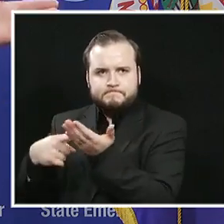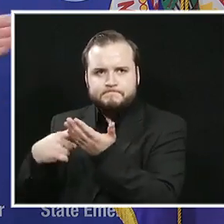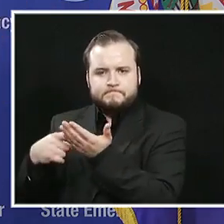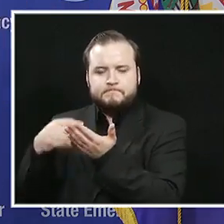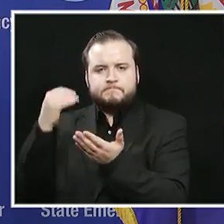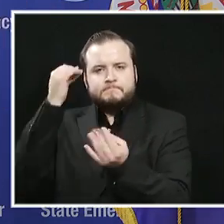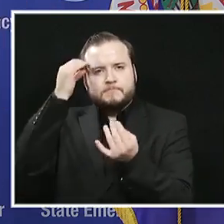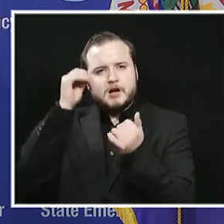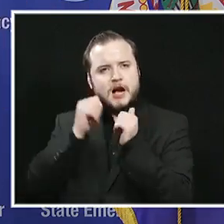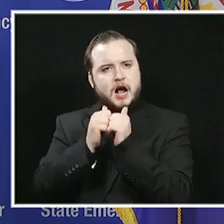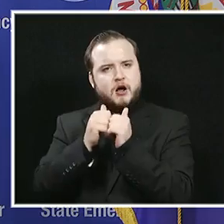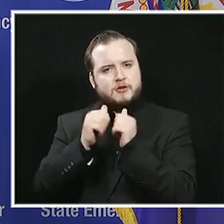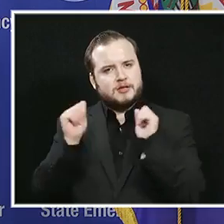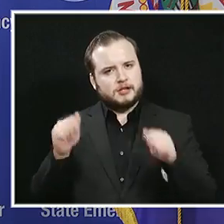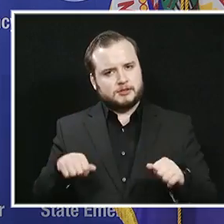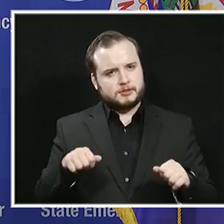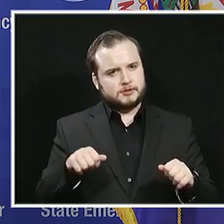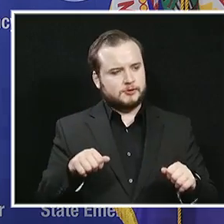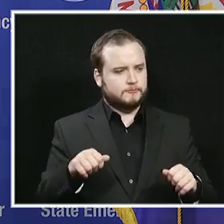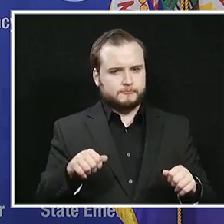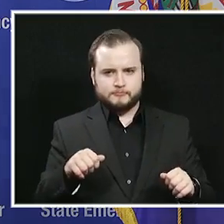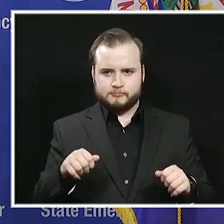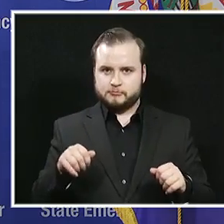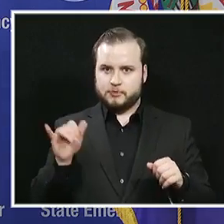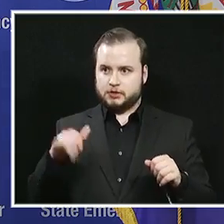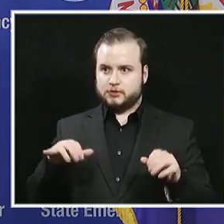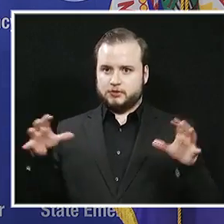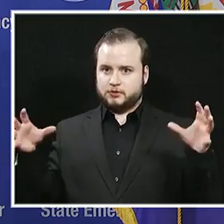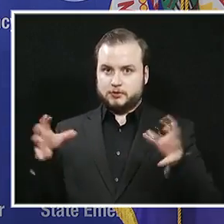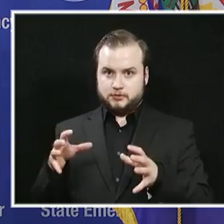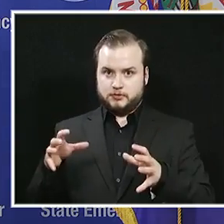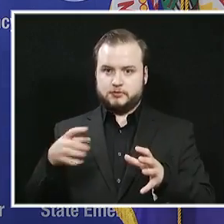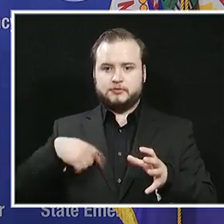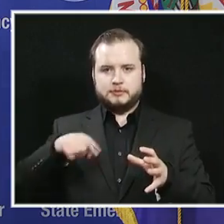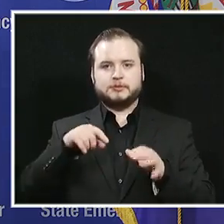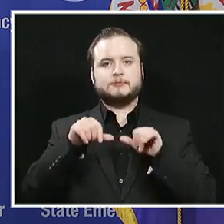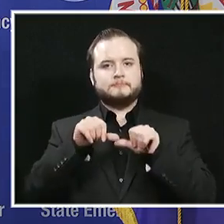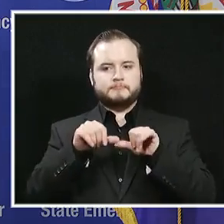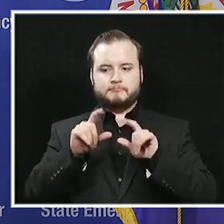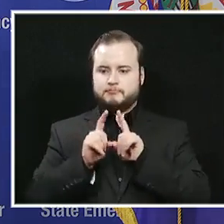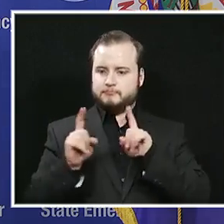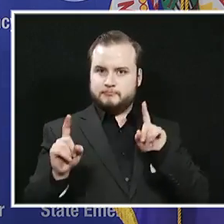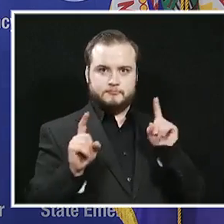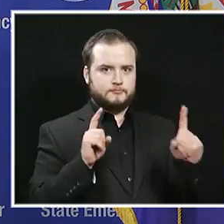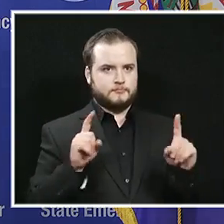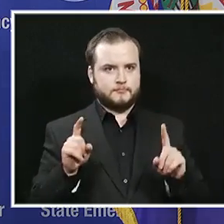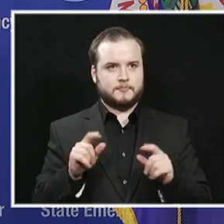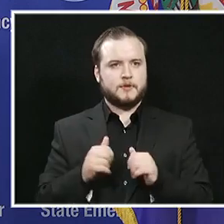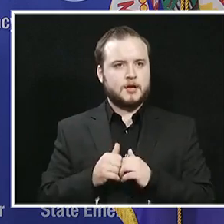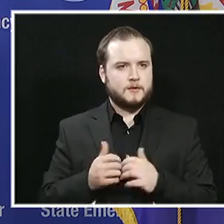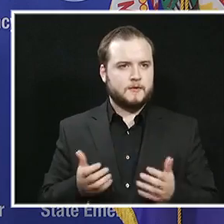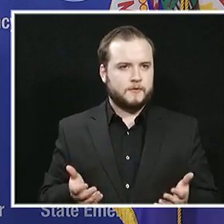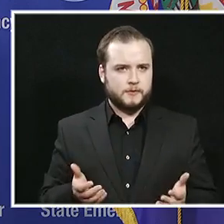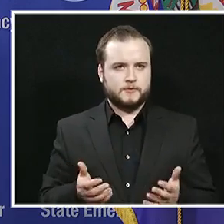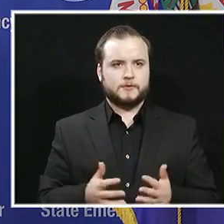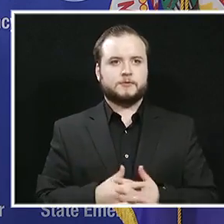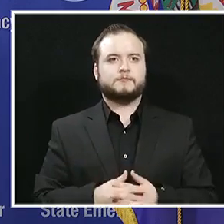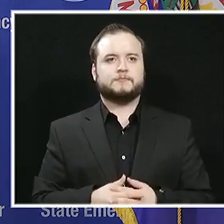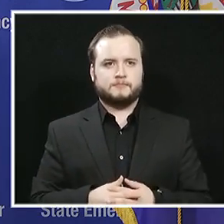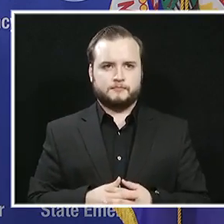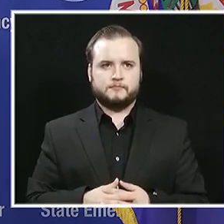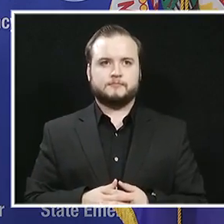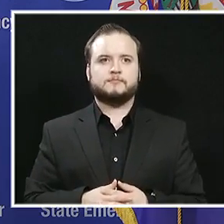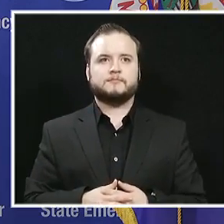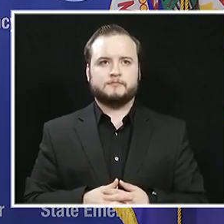those things, for us to take a look at it. I'm pushing pretty hard on that one, but people are saying, so what's the difference between a large church gathering in a movie